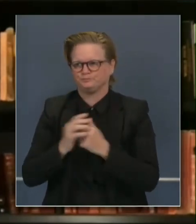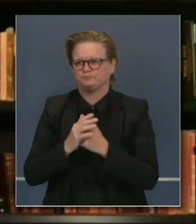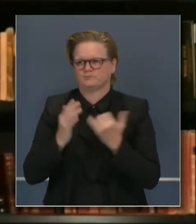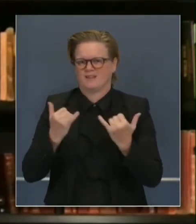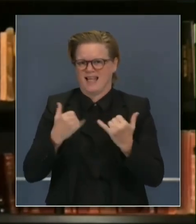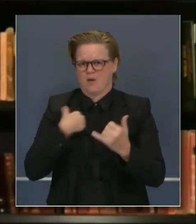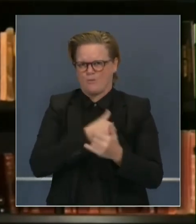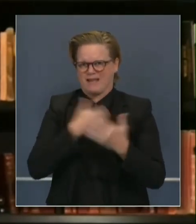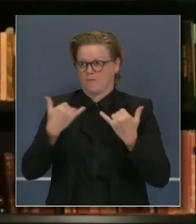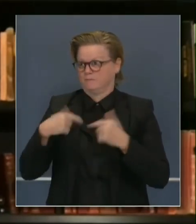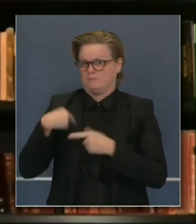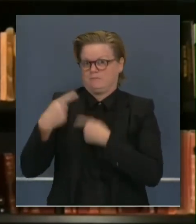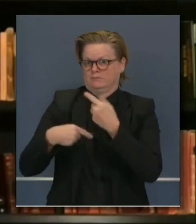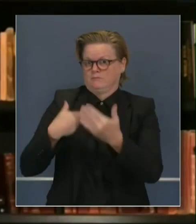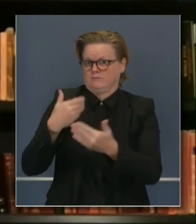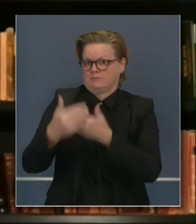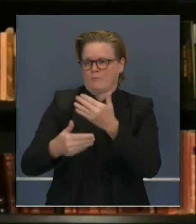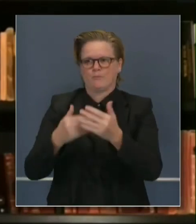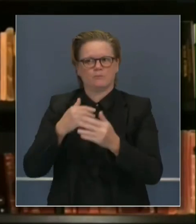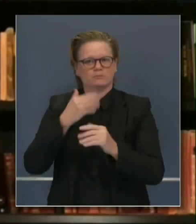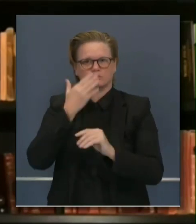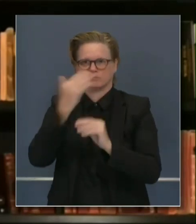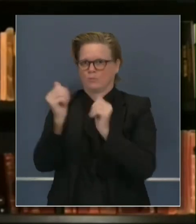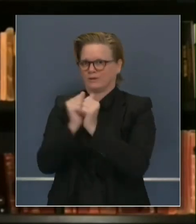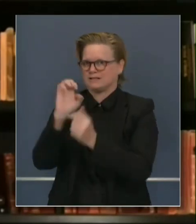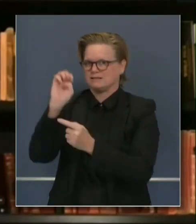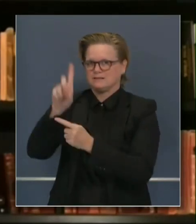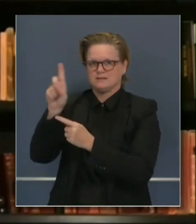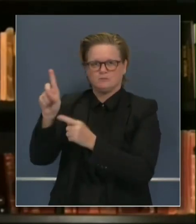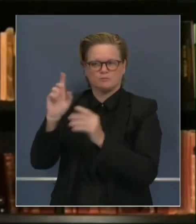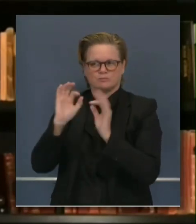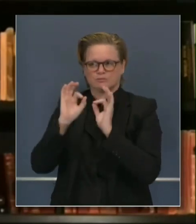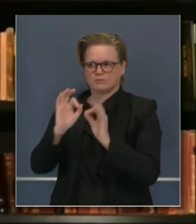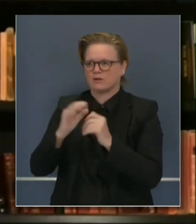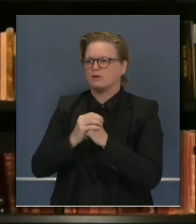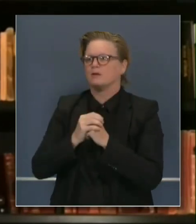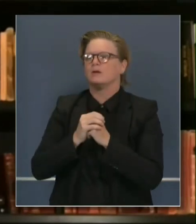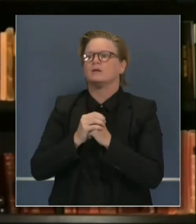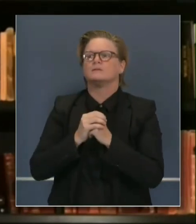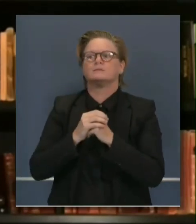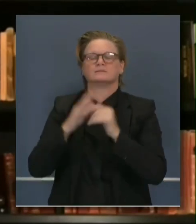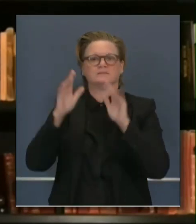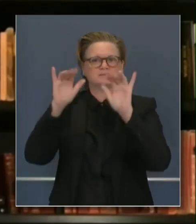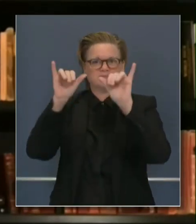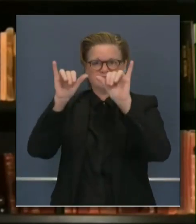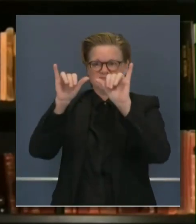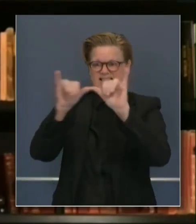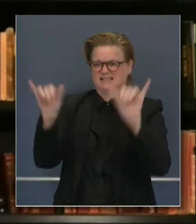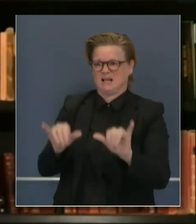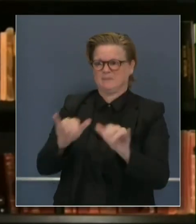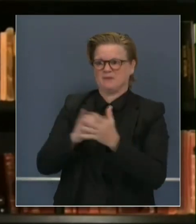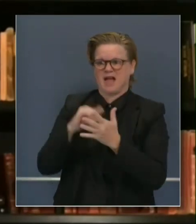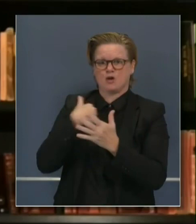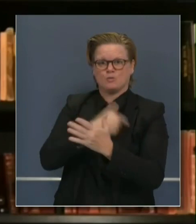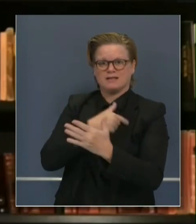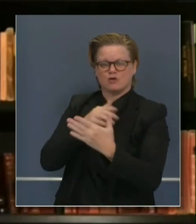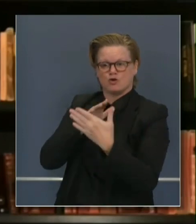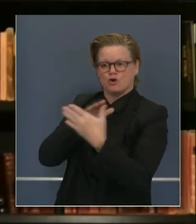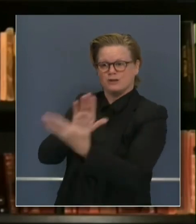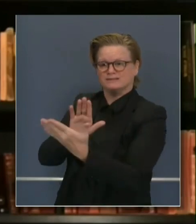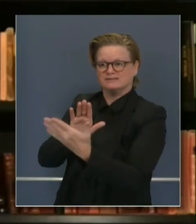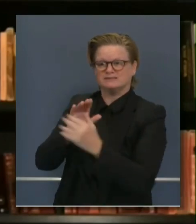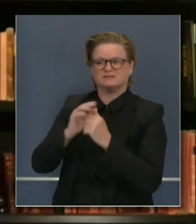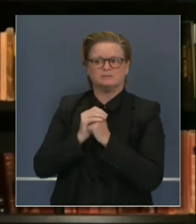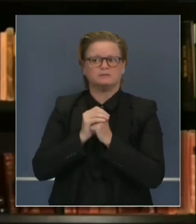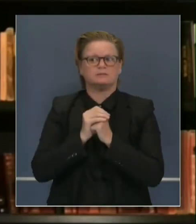October after a reset, an important reset, so we can address not only the veracity of the claims and address some of the front